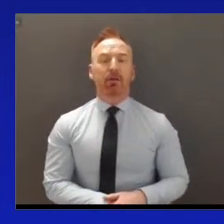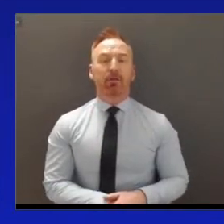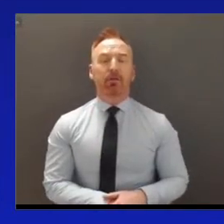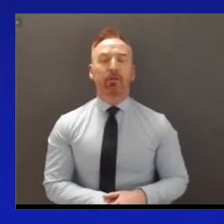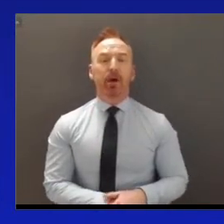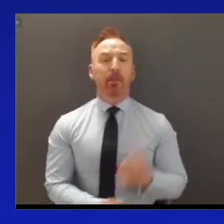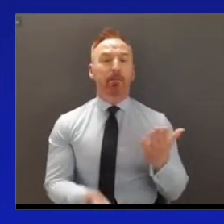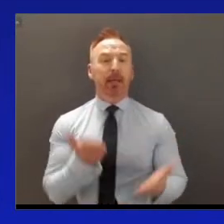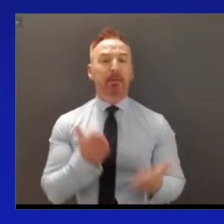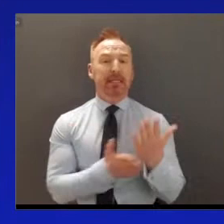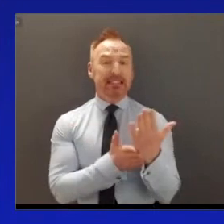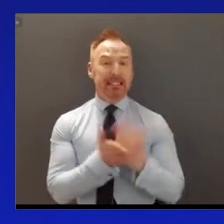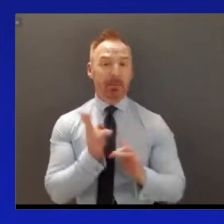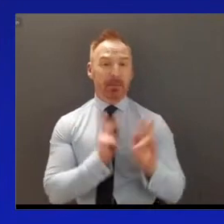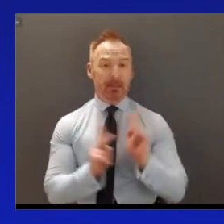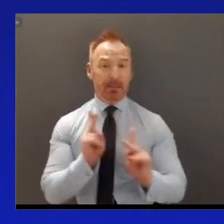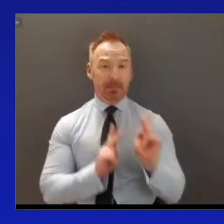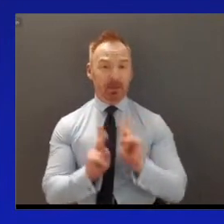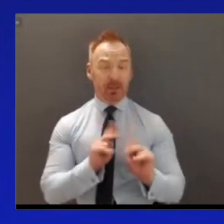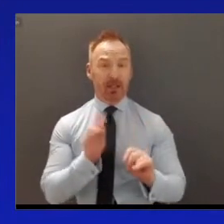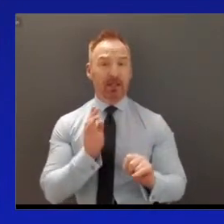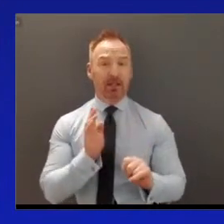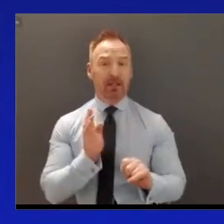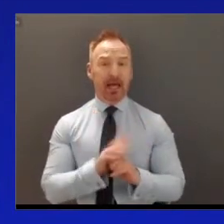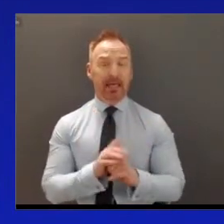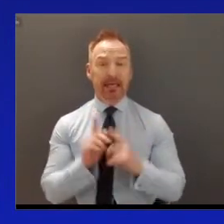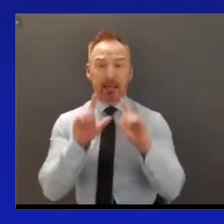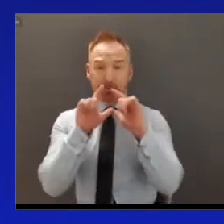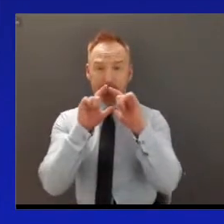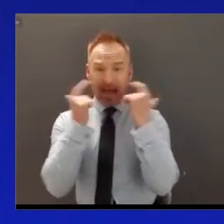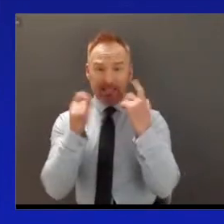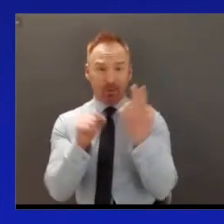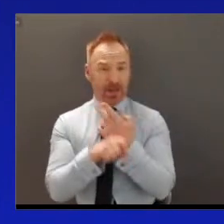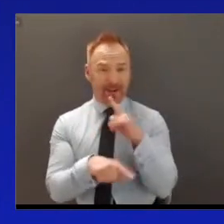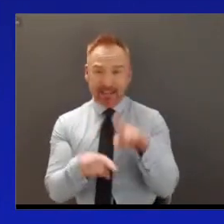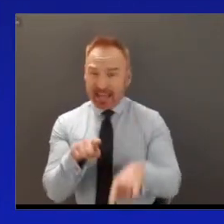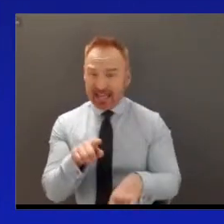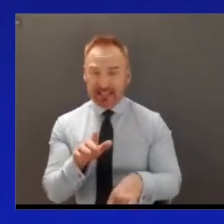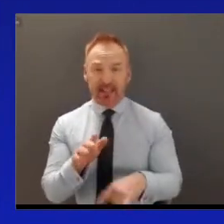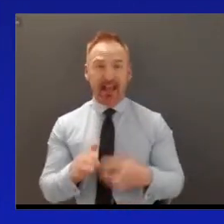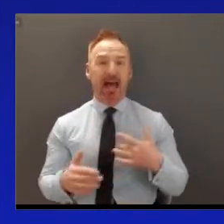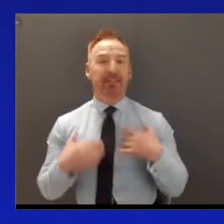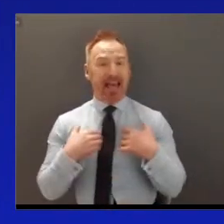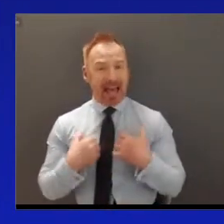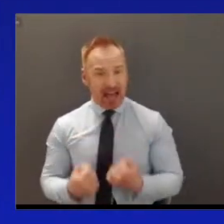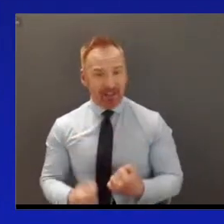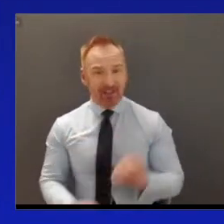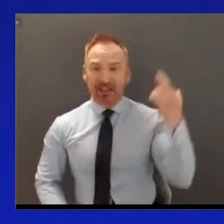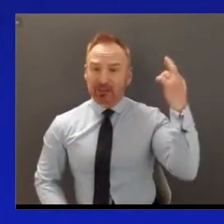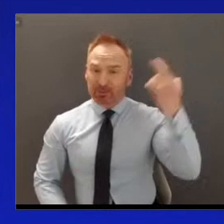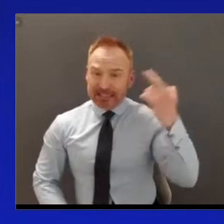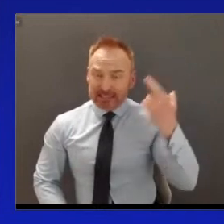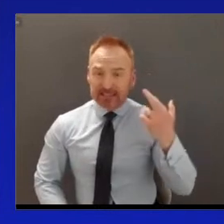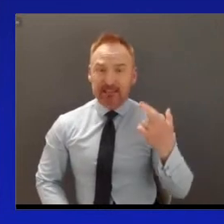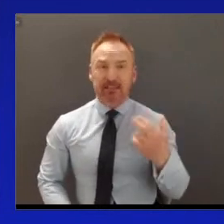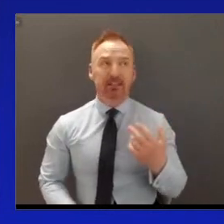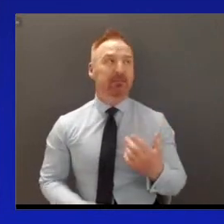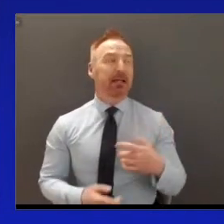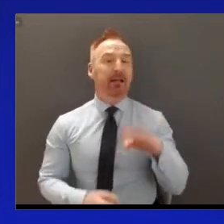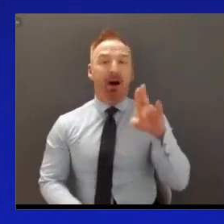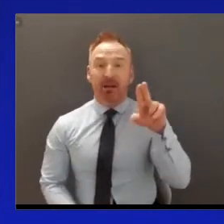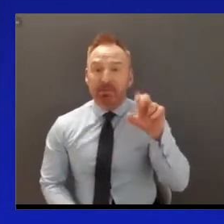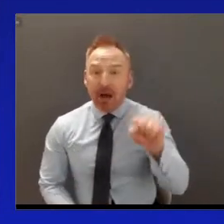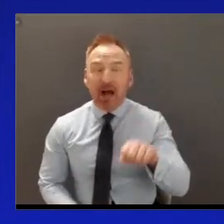medical condition and who cannot wear a mask on transit or in their place of work or